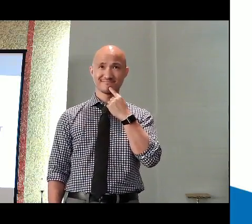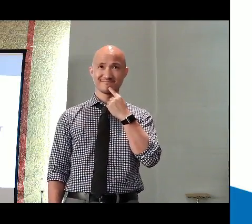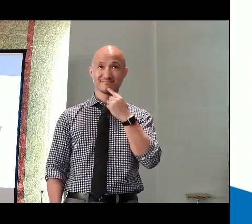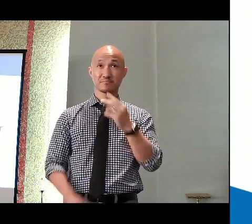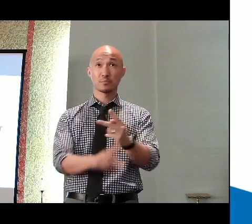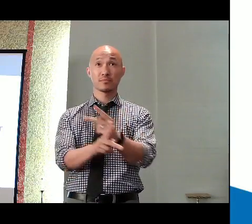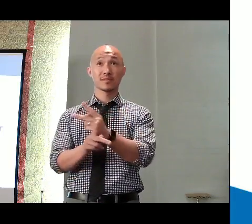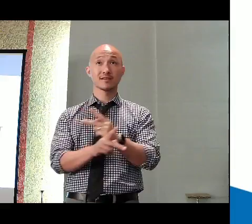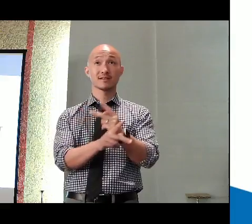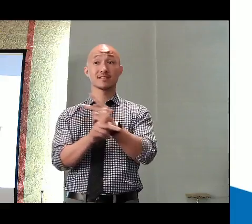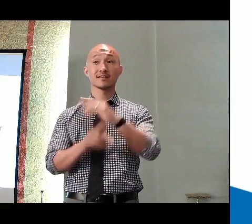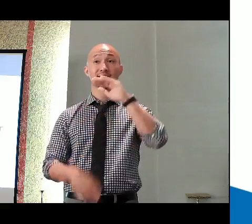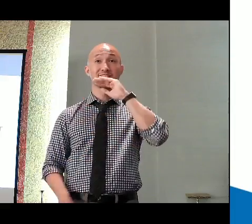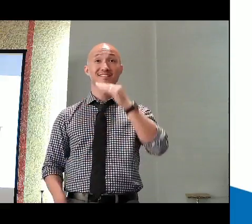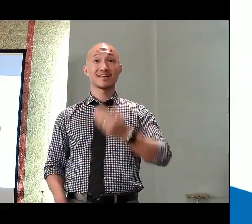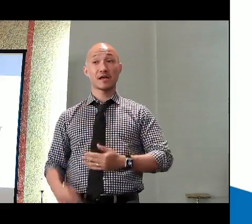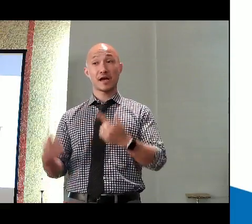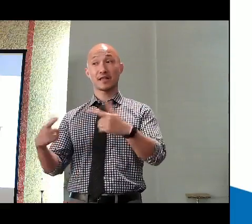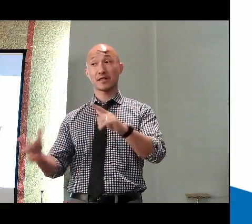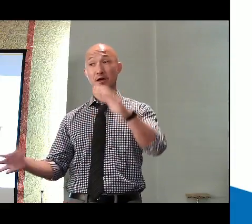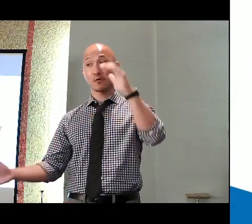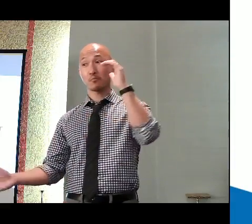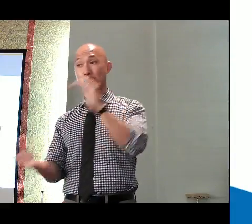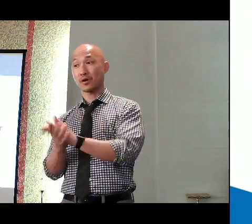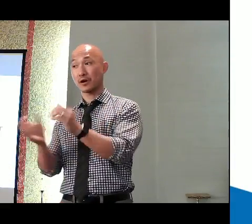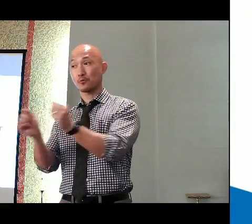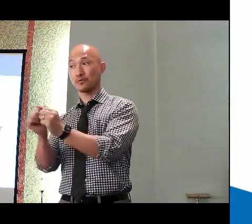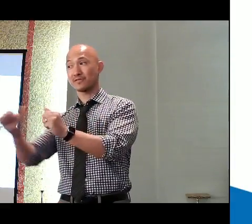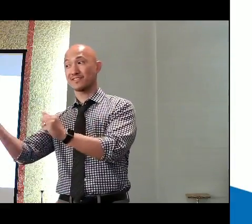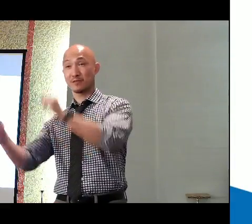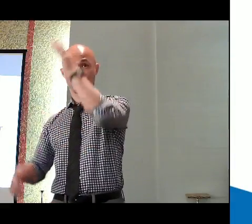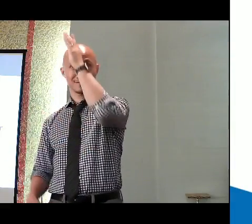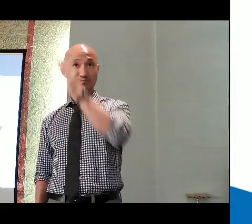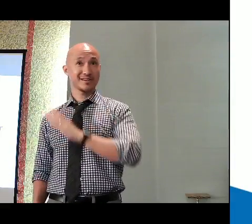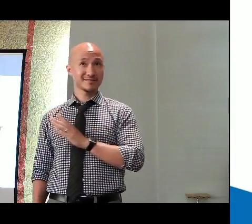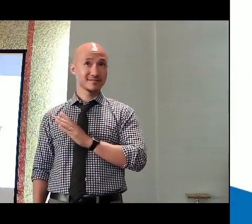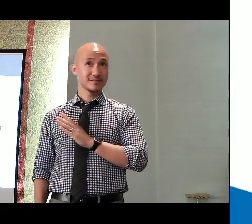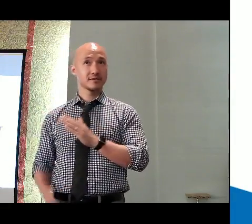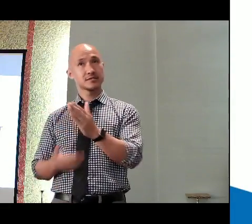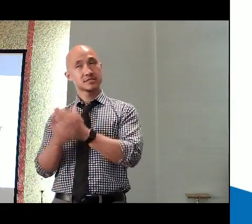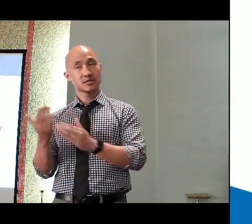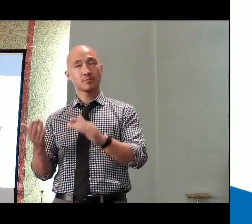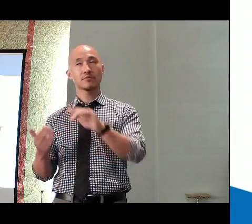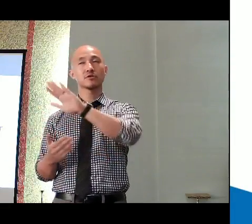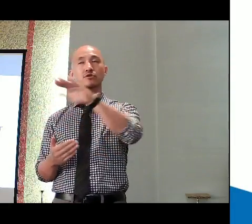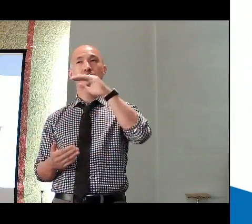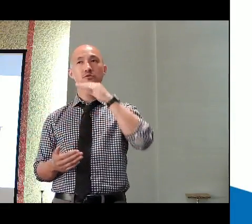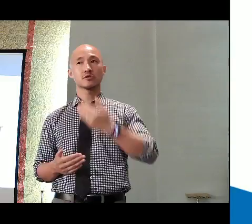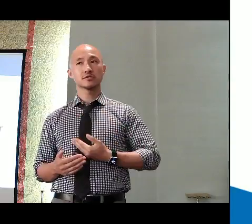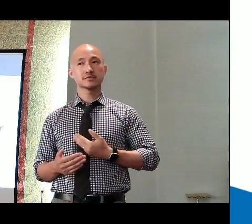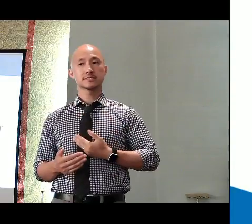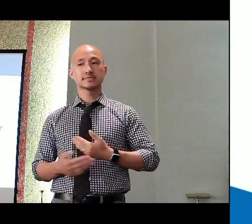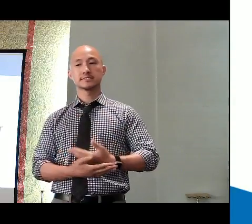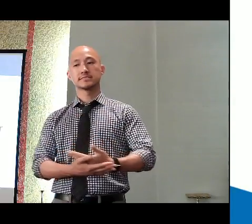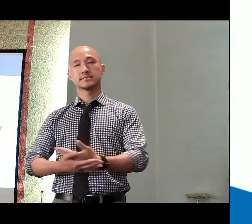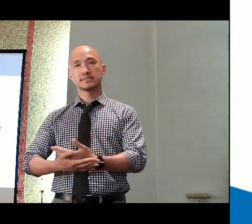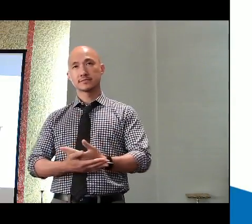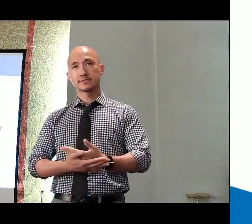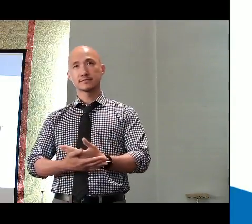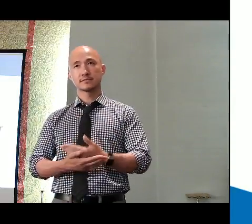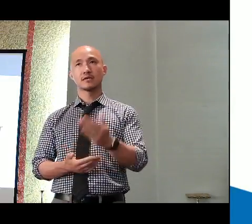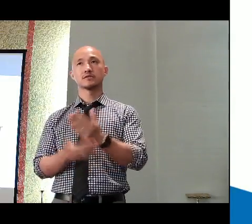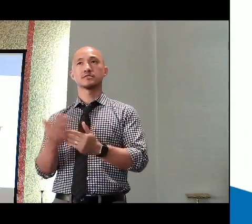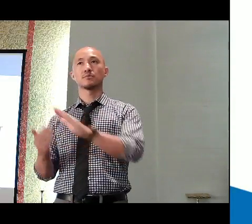to another man. Some of you have daughters right about that age. Some of you have daughters that are looking to get engaged